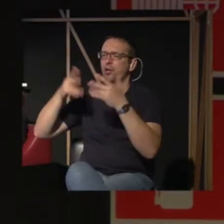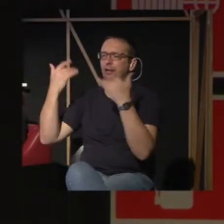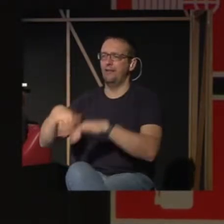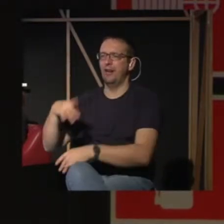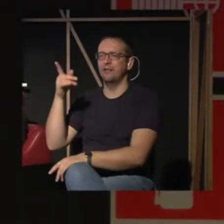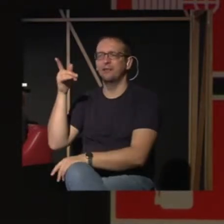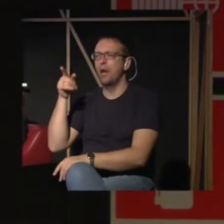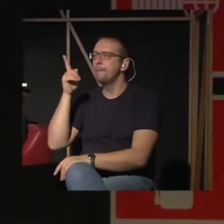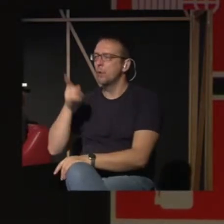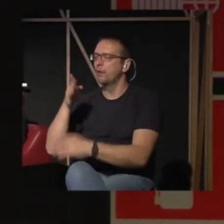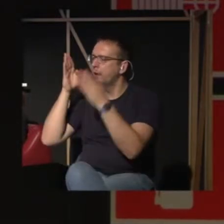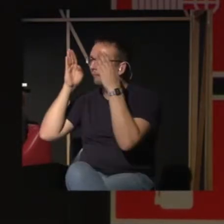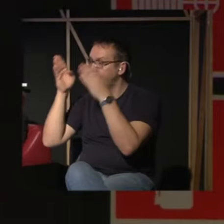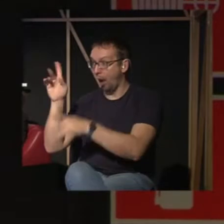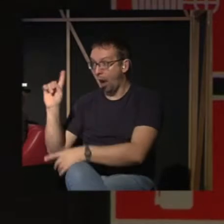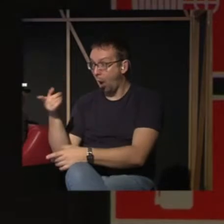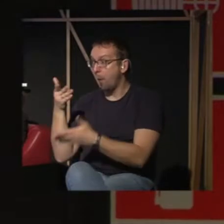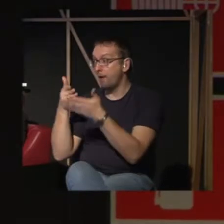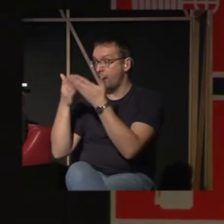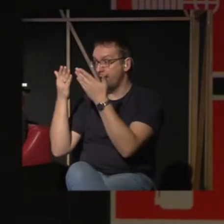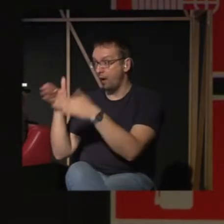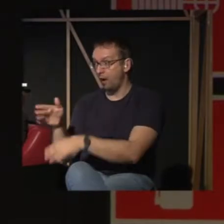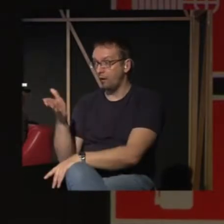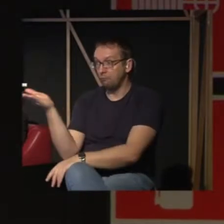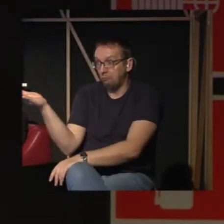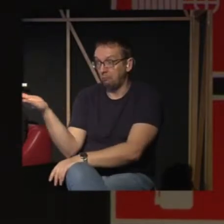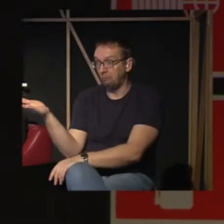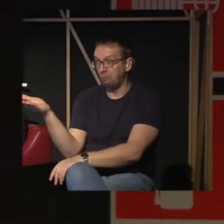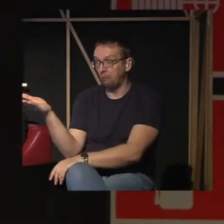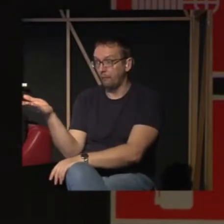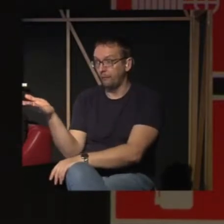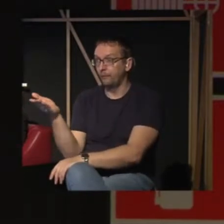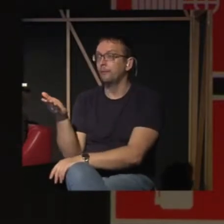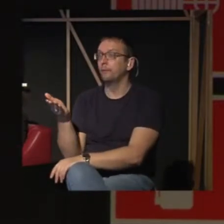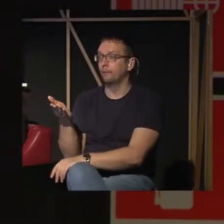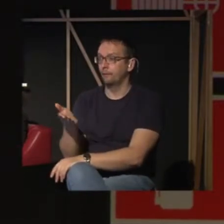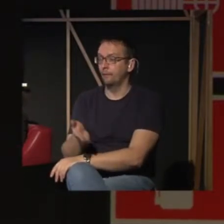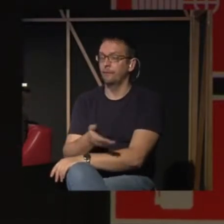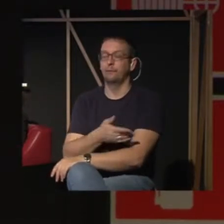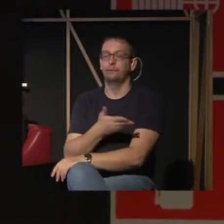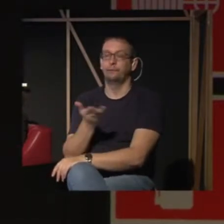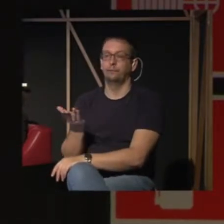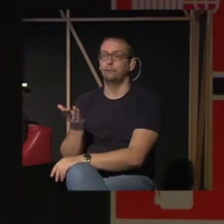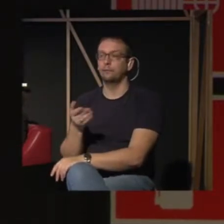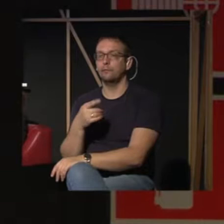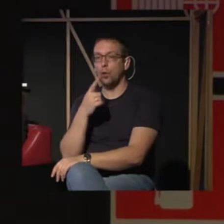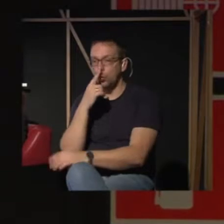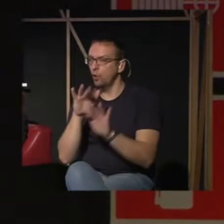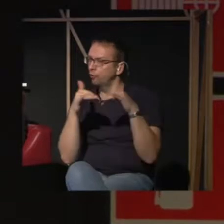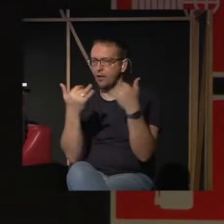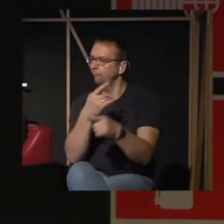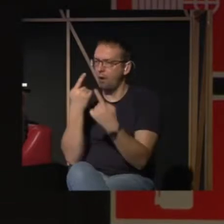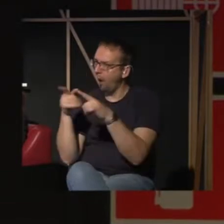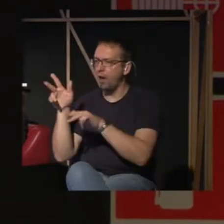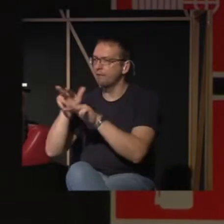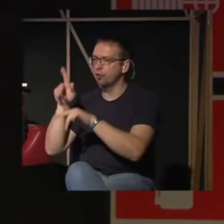went along with these stadiums, with these events to make them as accessible as possible. We created